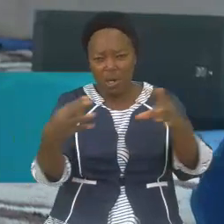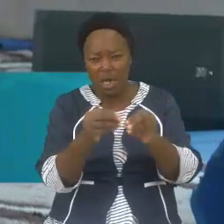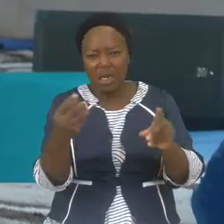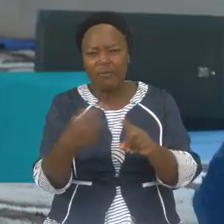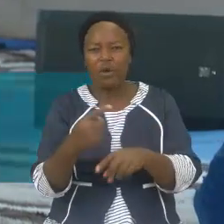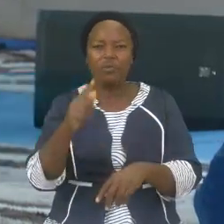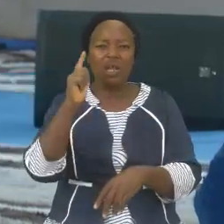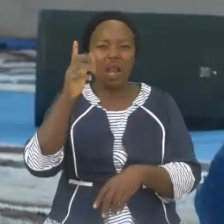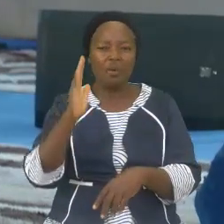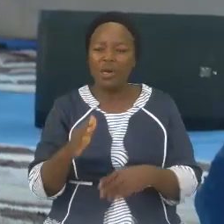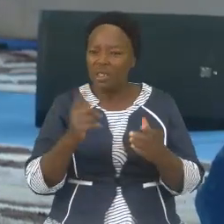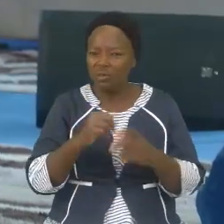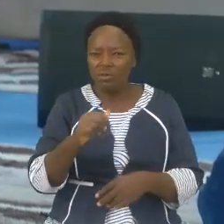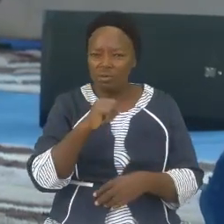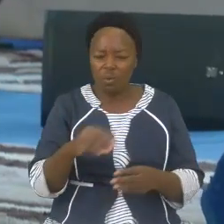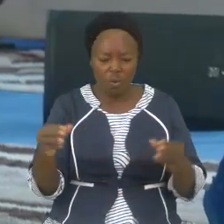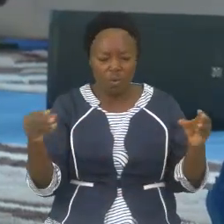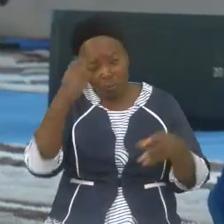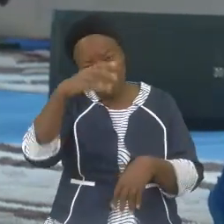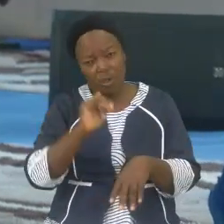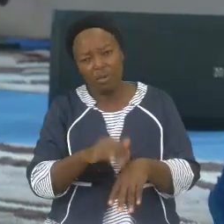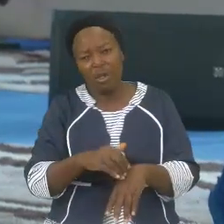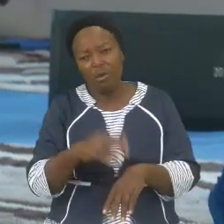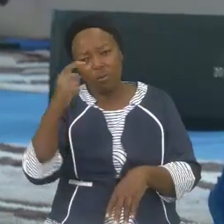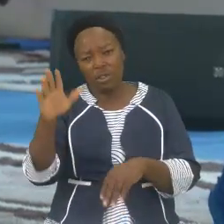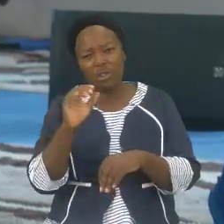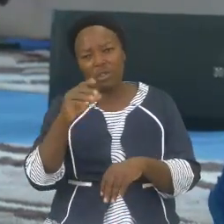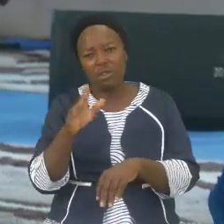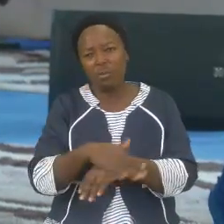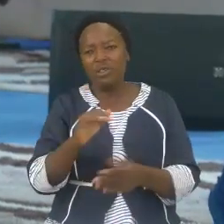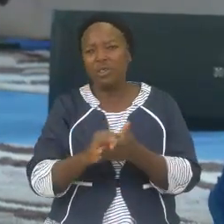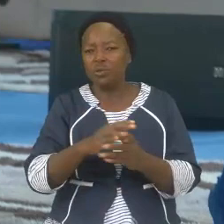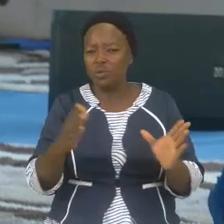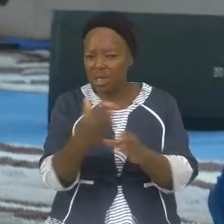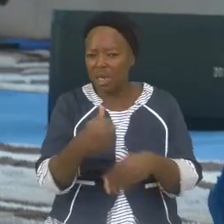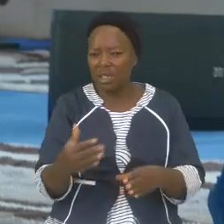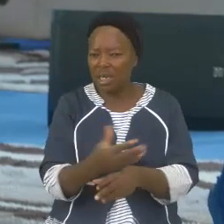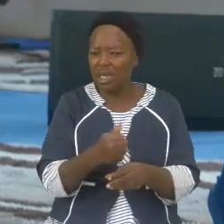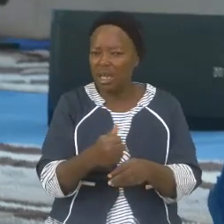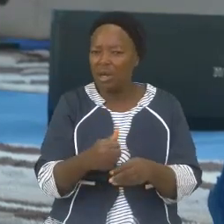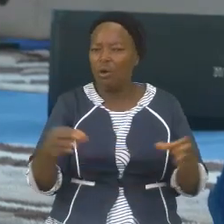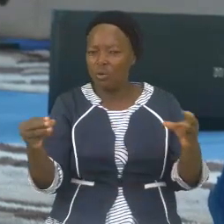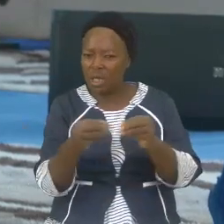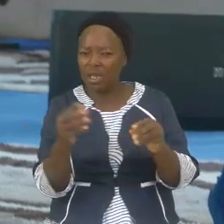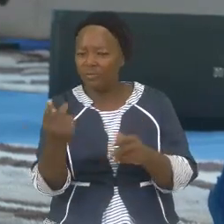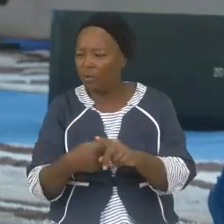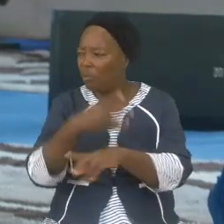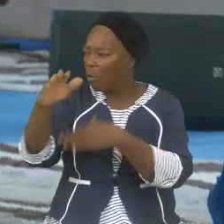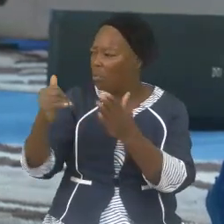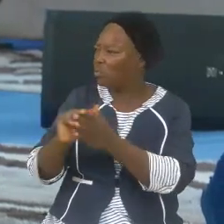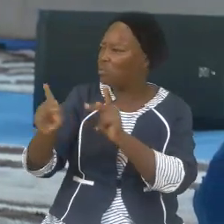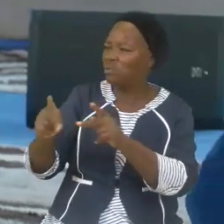the wisdom you gather from the philosophers, the wisdom you gather, all those philosophers of the past. Have you heard about